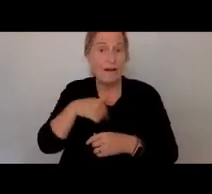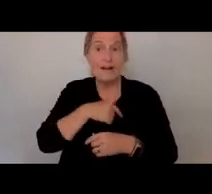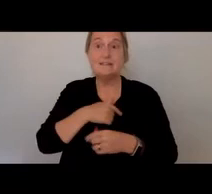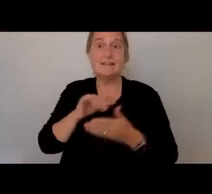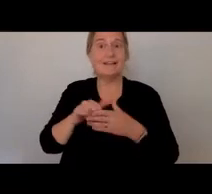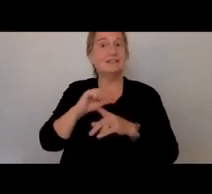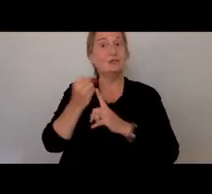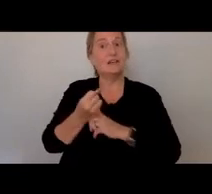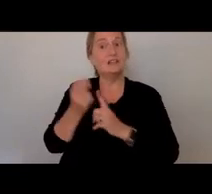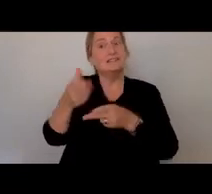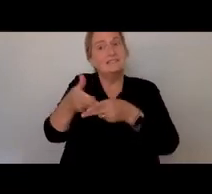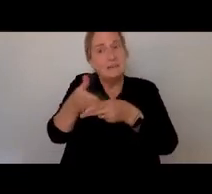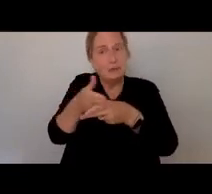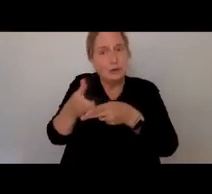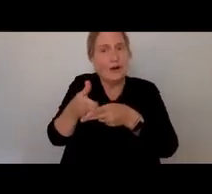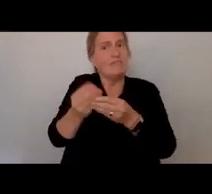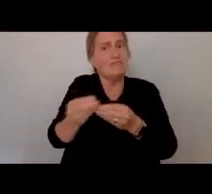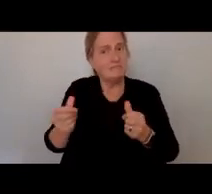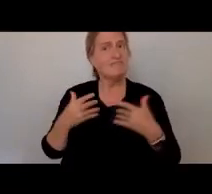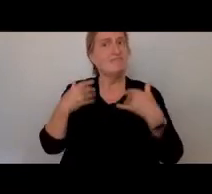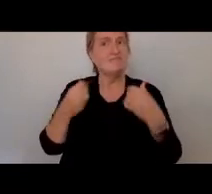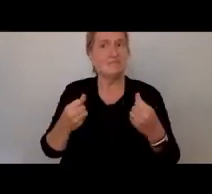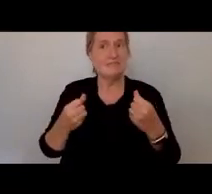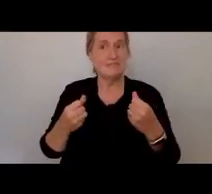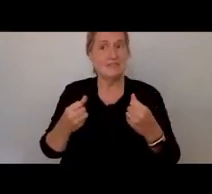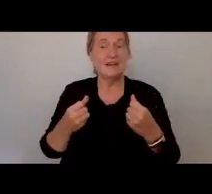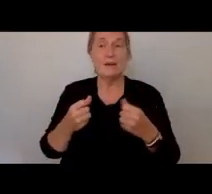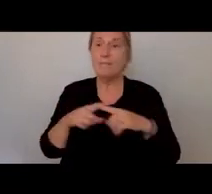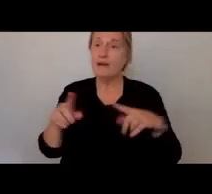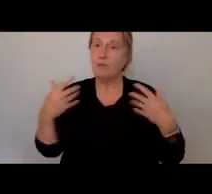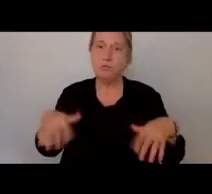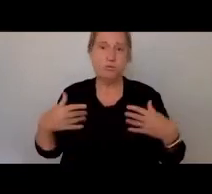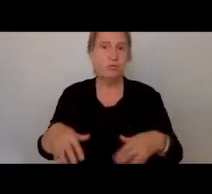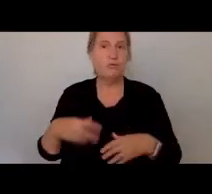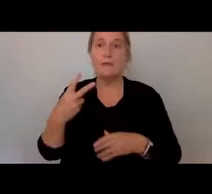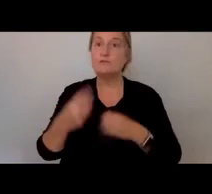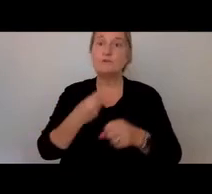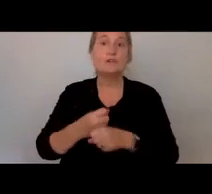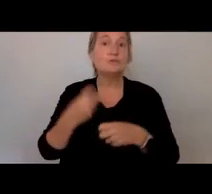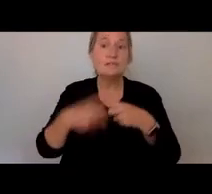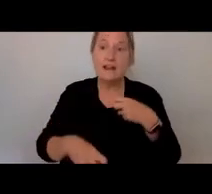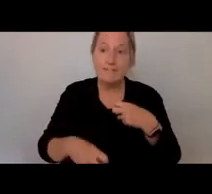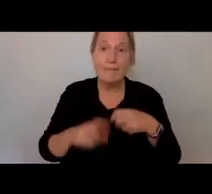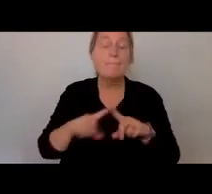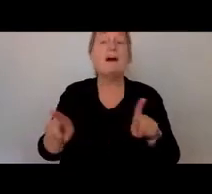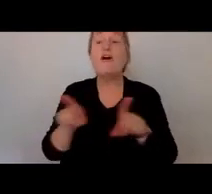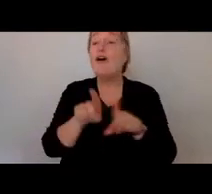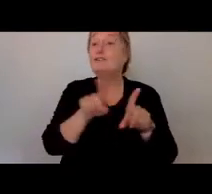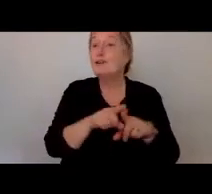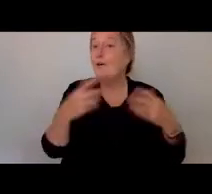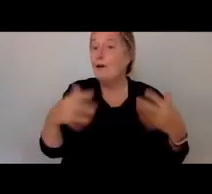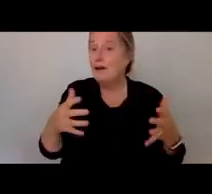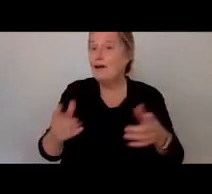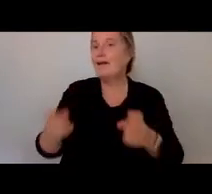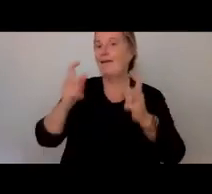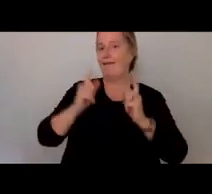doctor's visits and hospital stays. But those 2 years, they were a gift. They gave me a perspective about what families